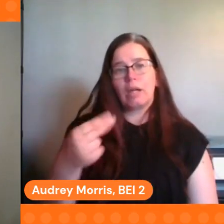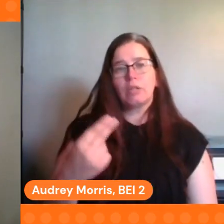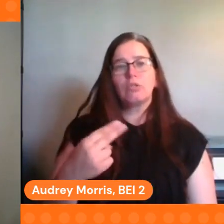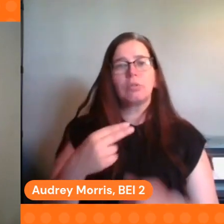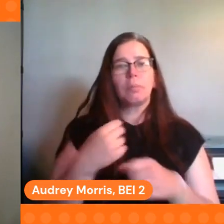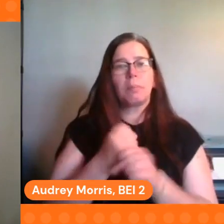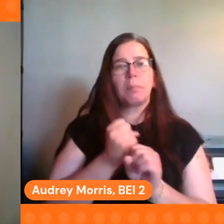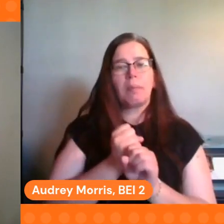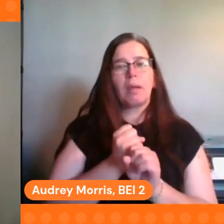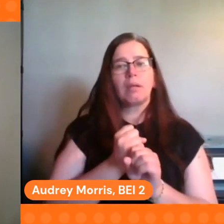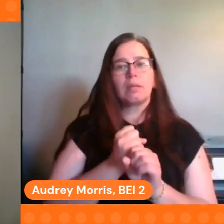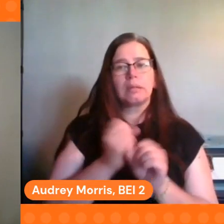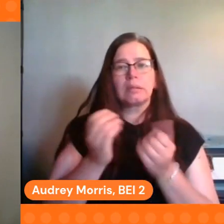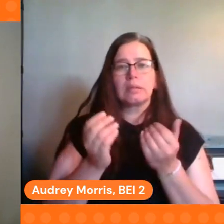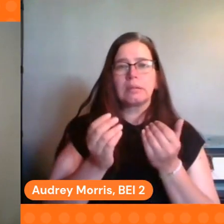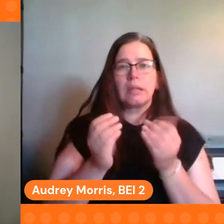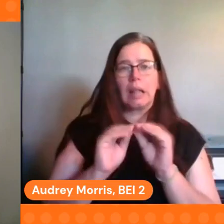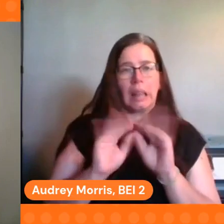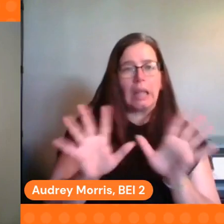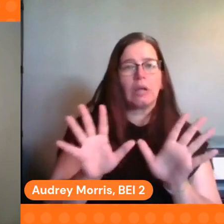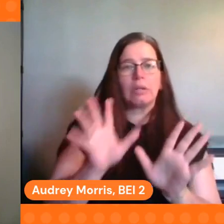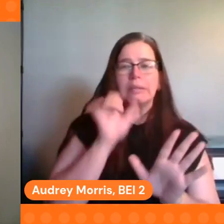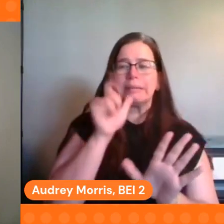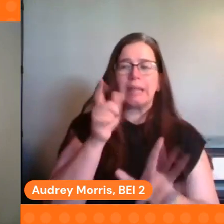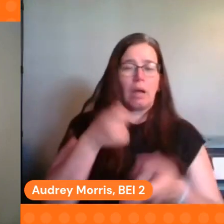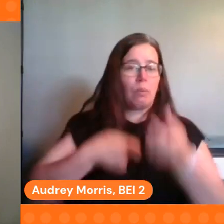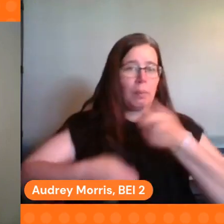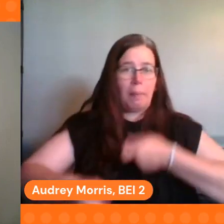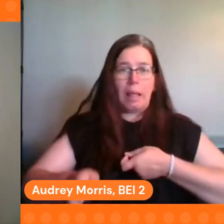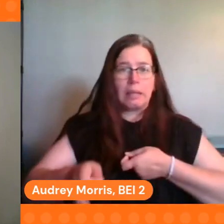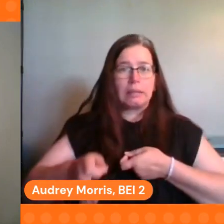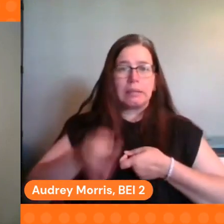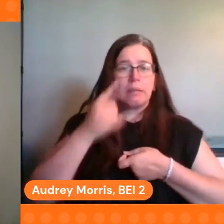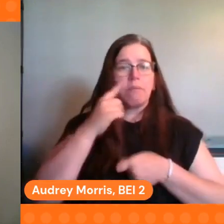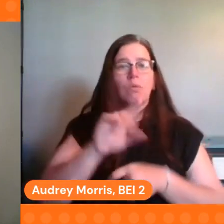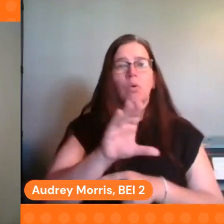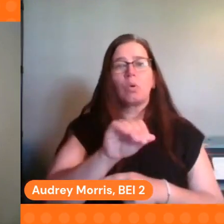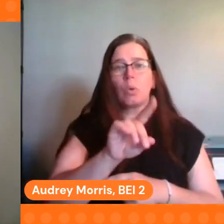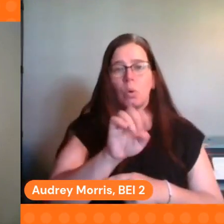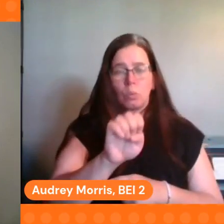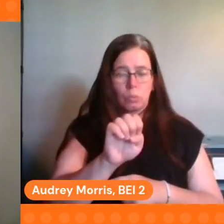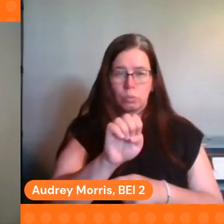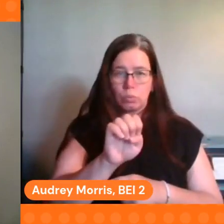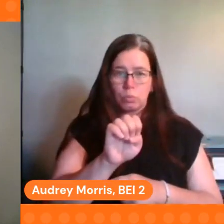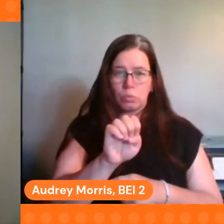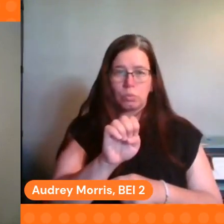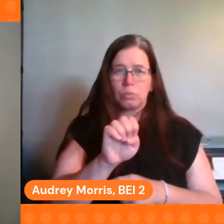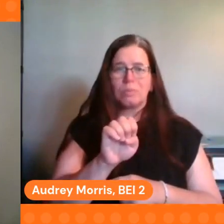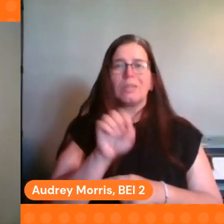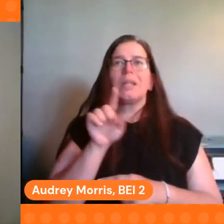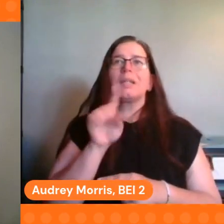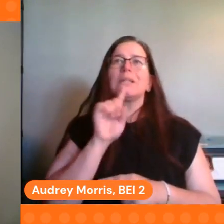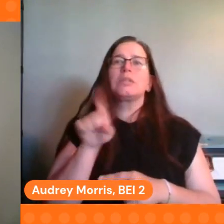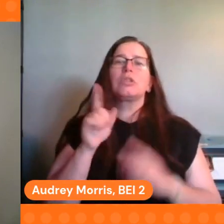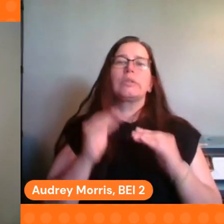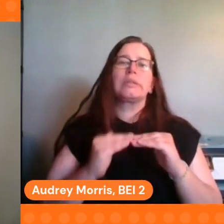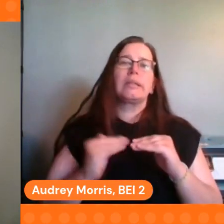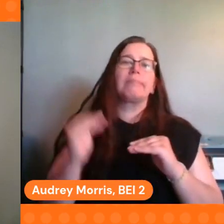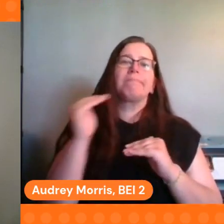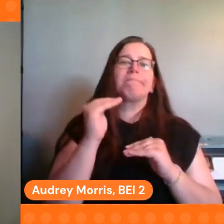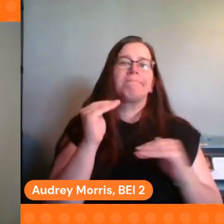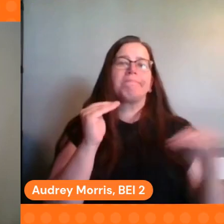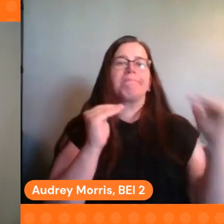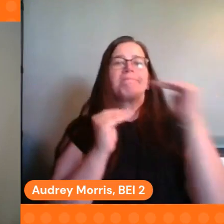that it's not replacing the need to code. You know, it's kind of it's a step up. It's an extra